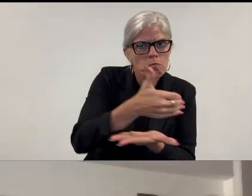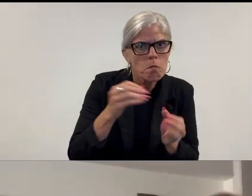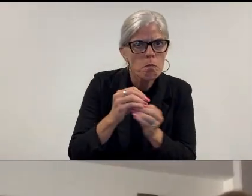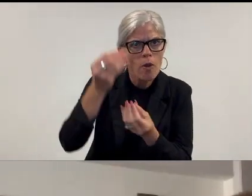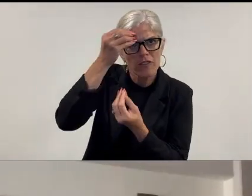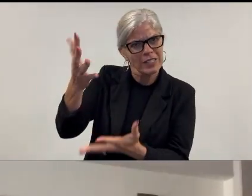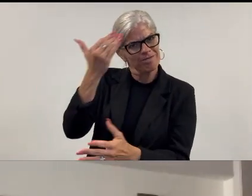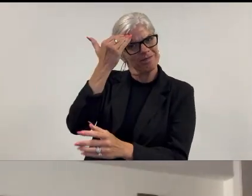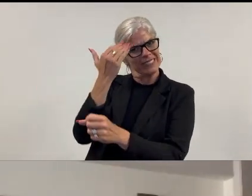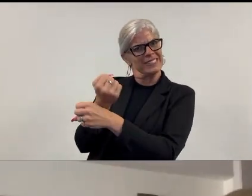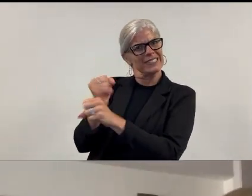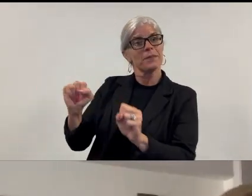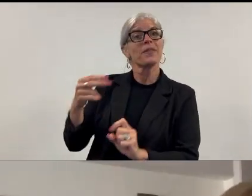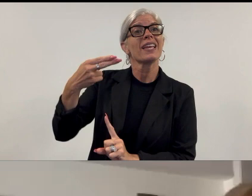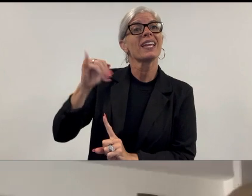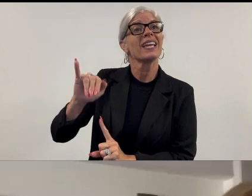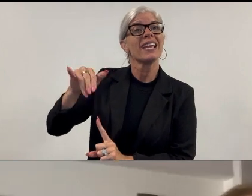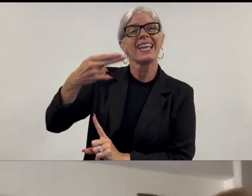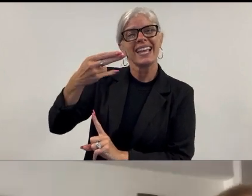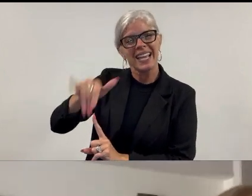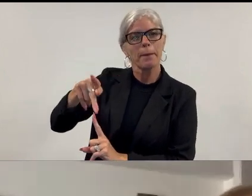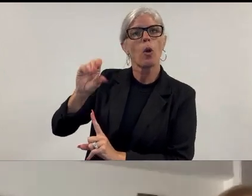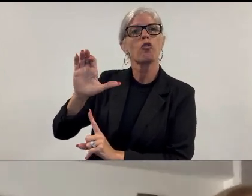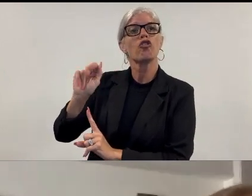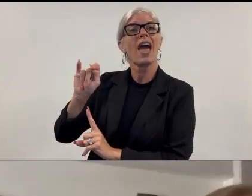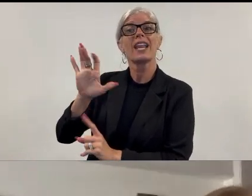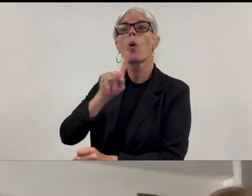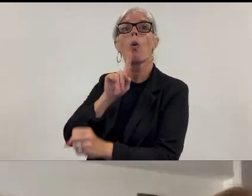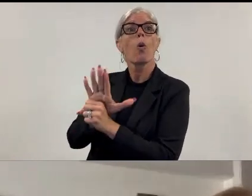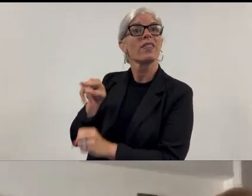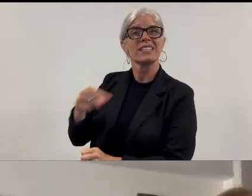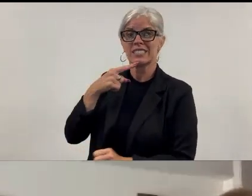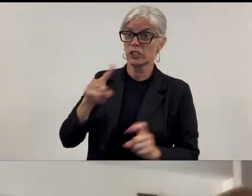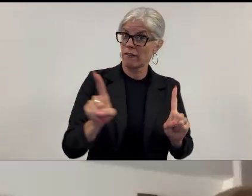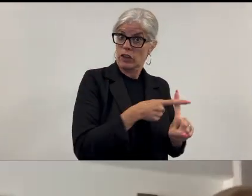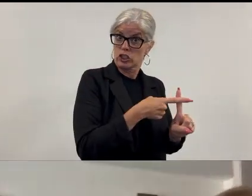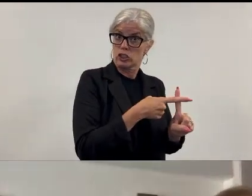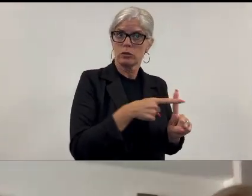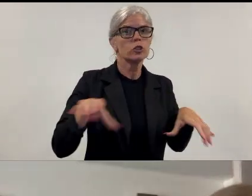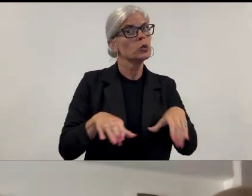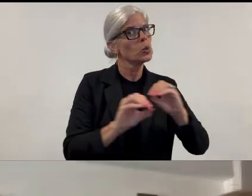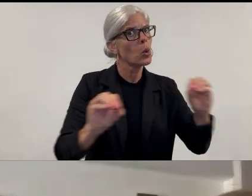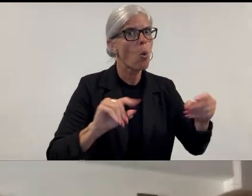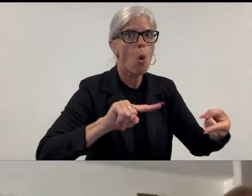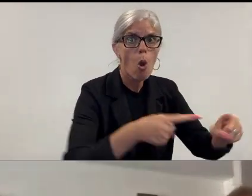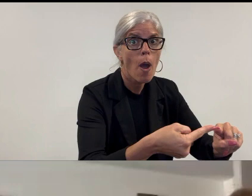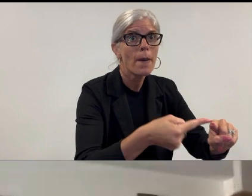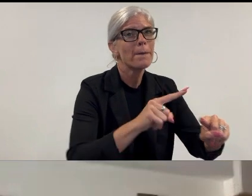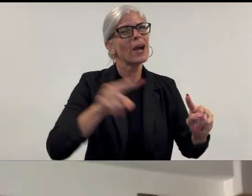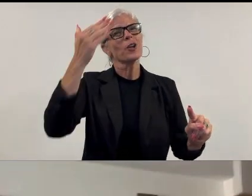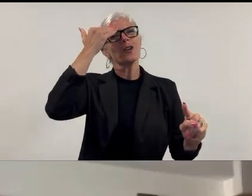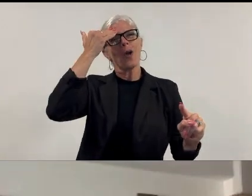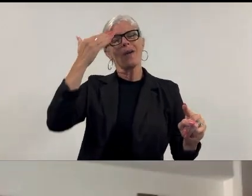wait and get, you know, first be safe, you know, and the Hippocratic Oath says first do no harm.